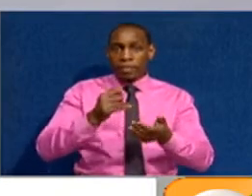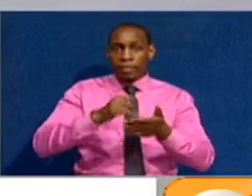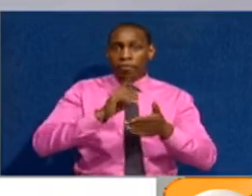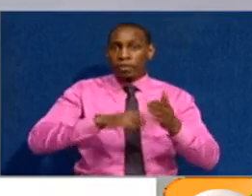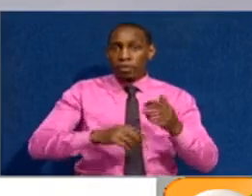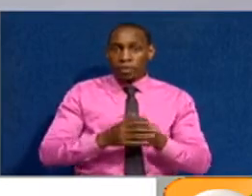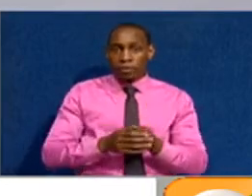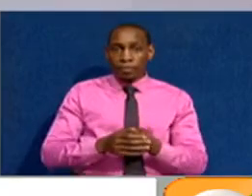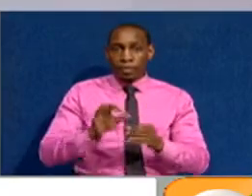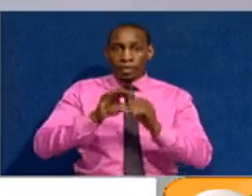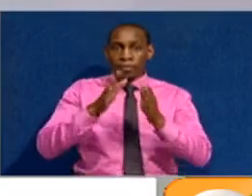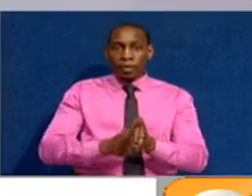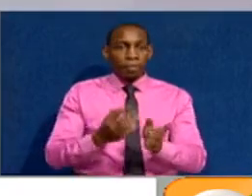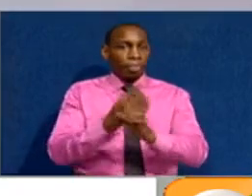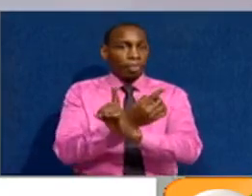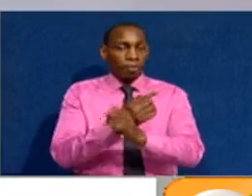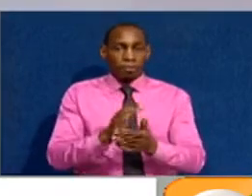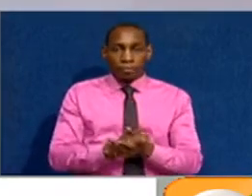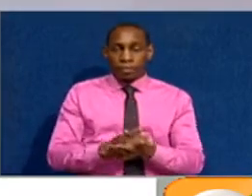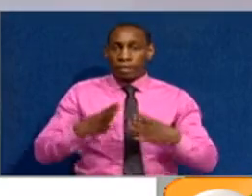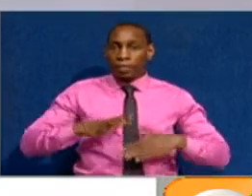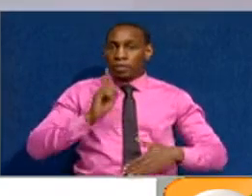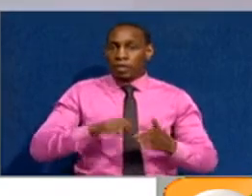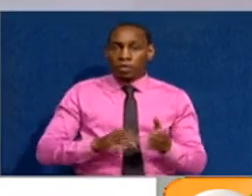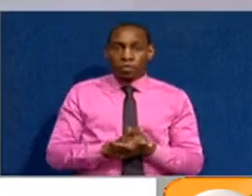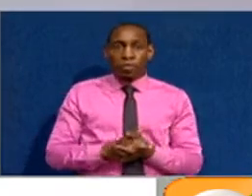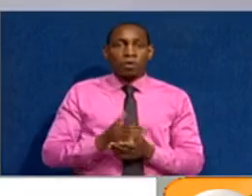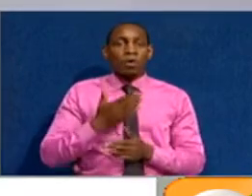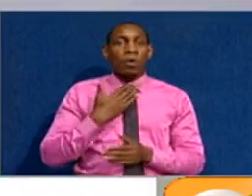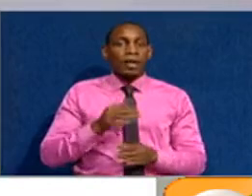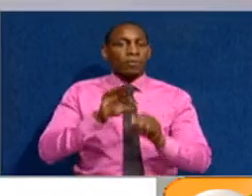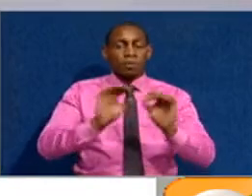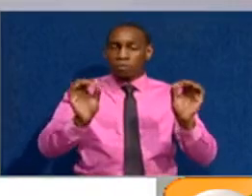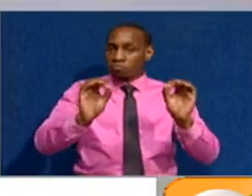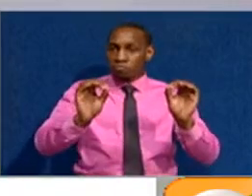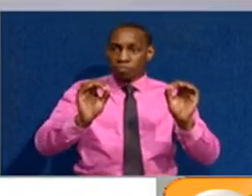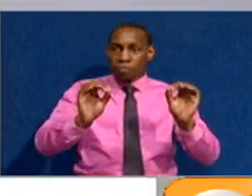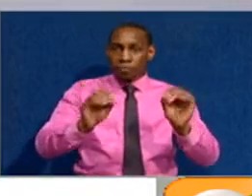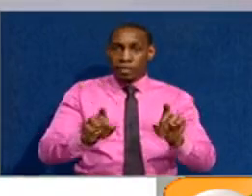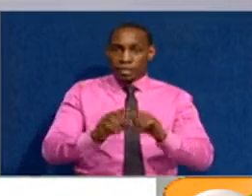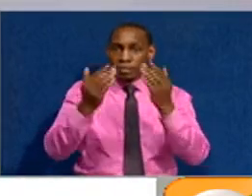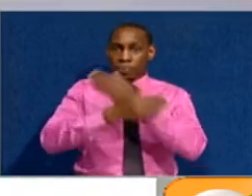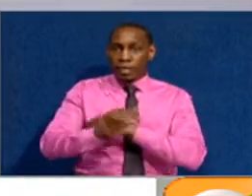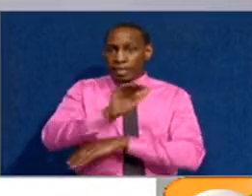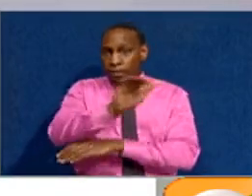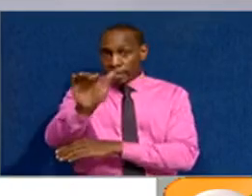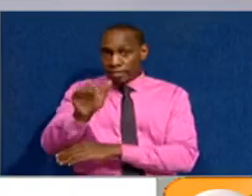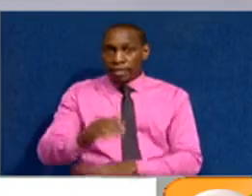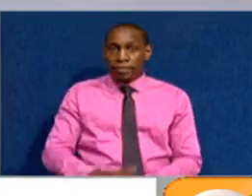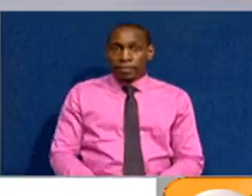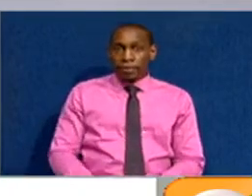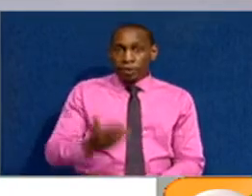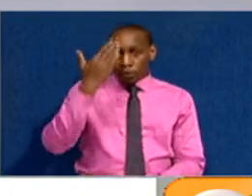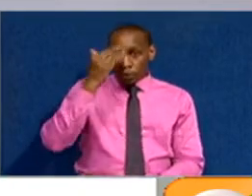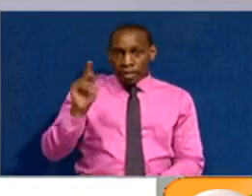among them voter indifference. People say they just don't want to vote. So tonight I ask, why don't